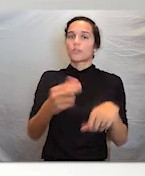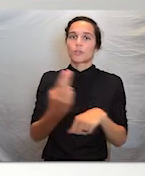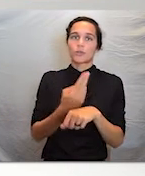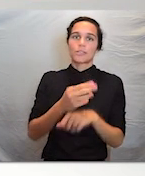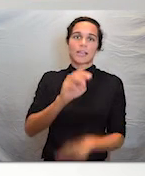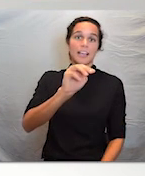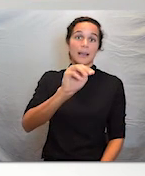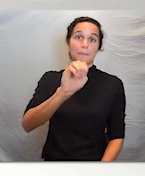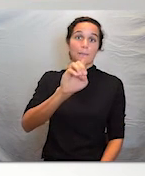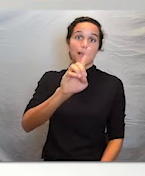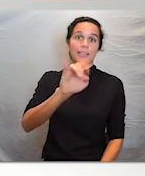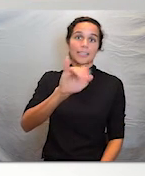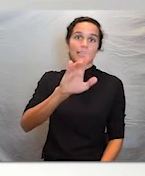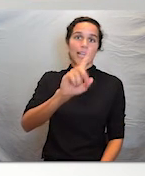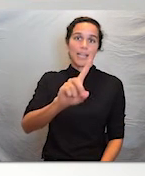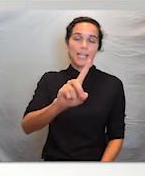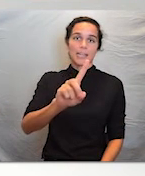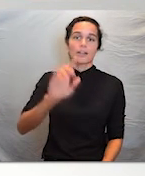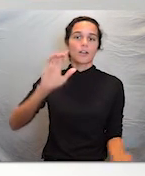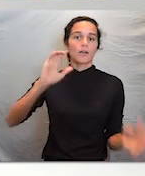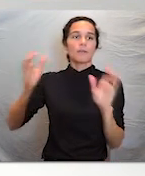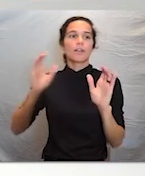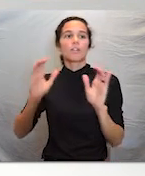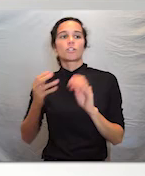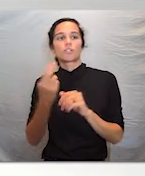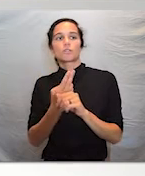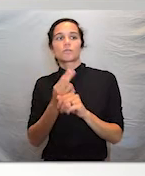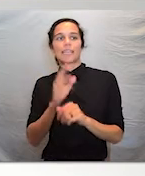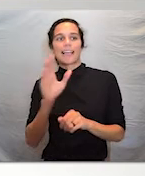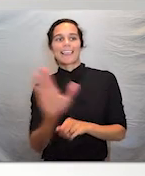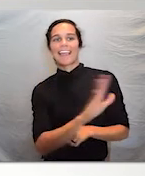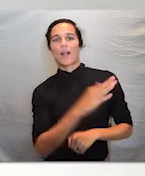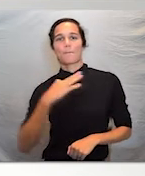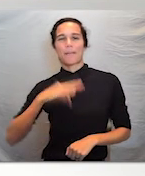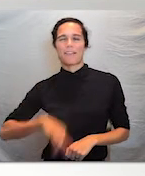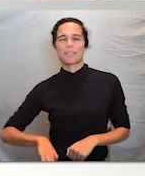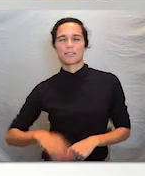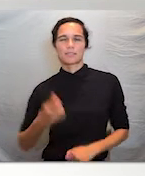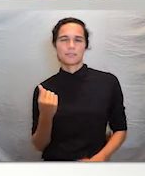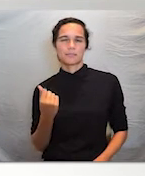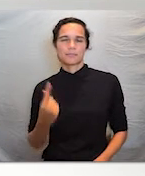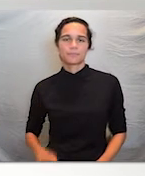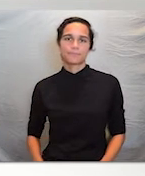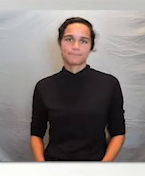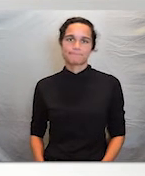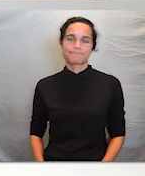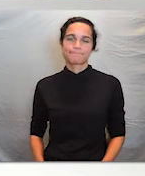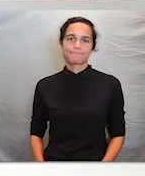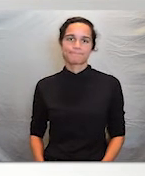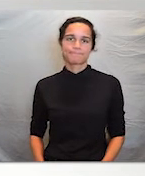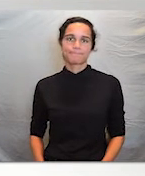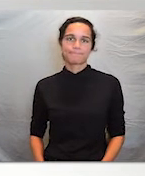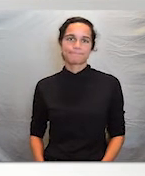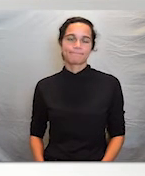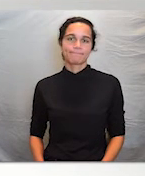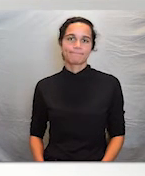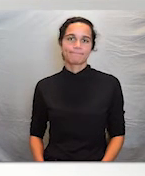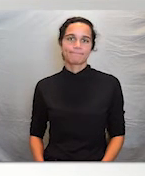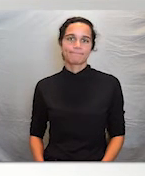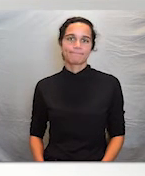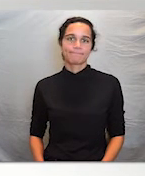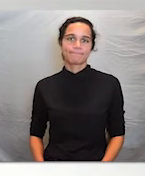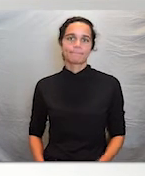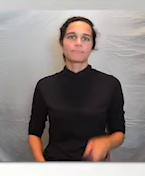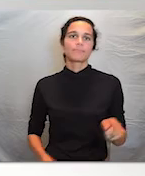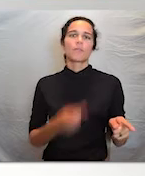versus being on their benefit, their company's benefits. So they would tell